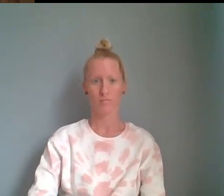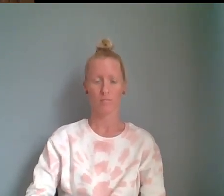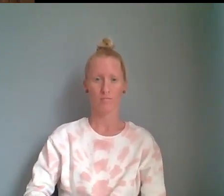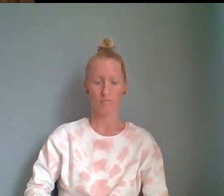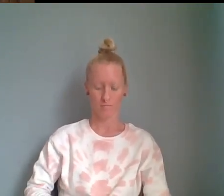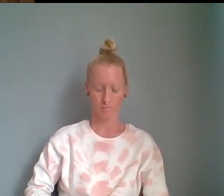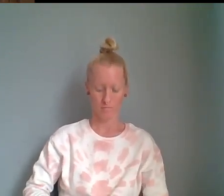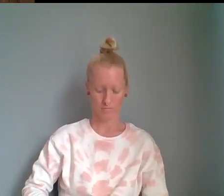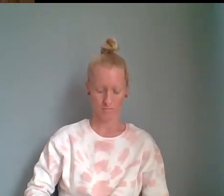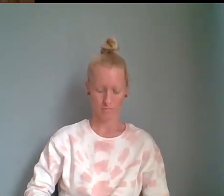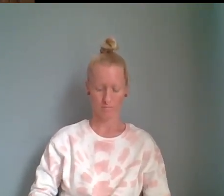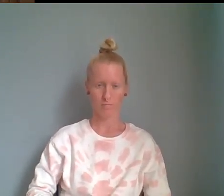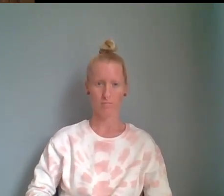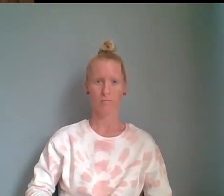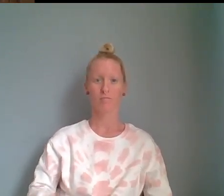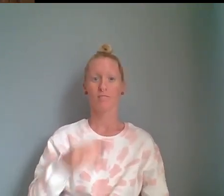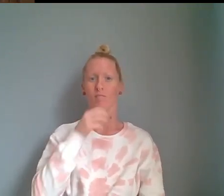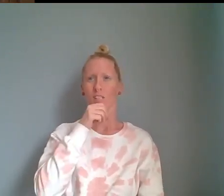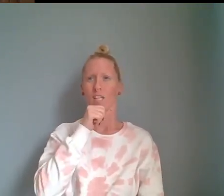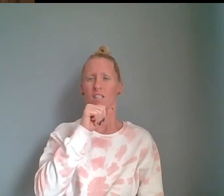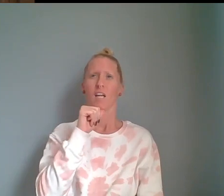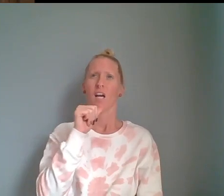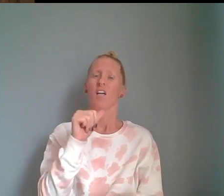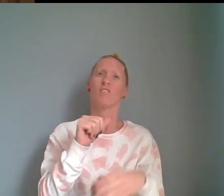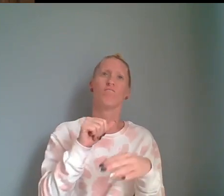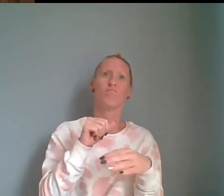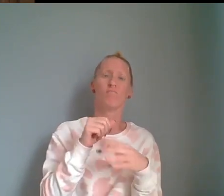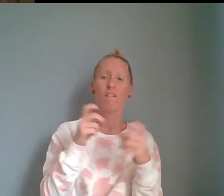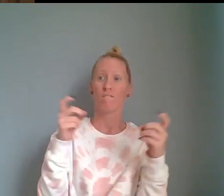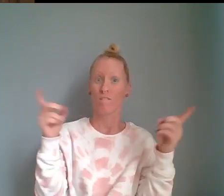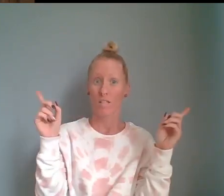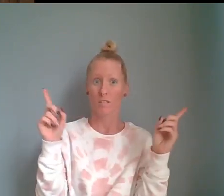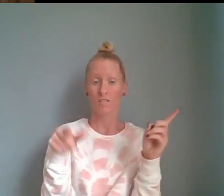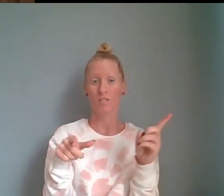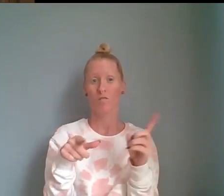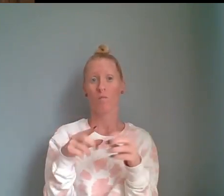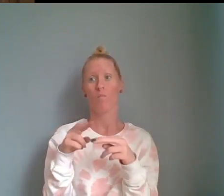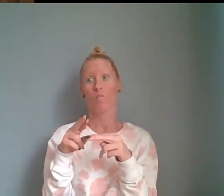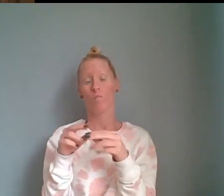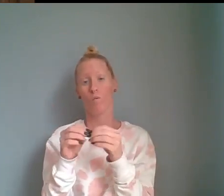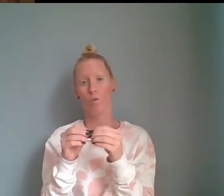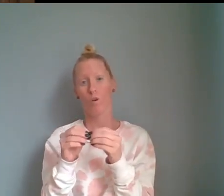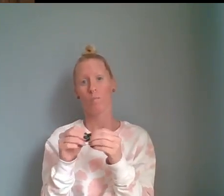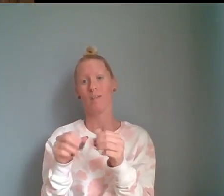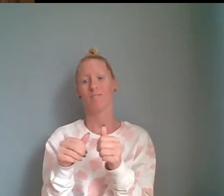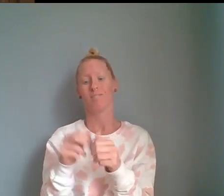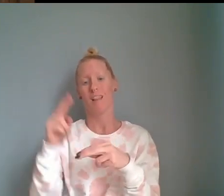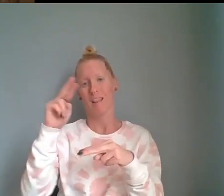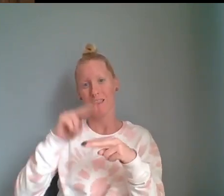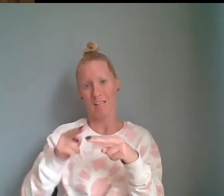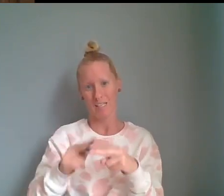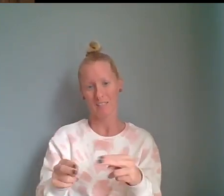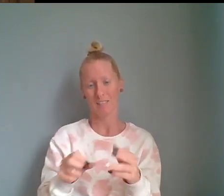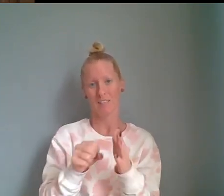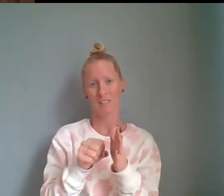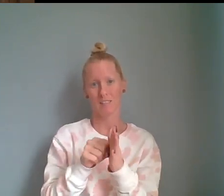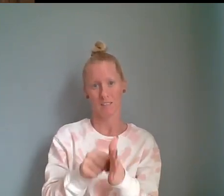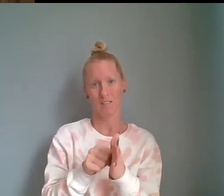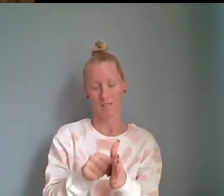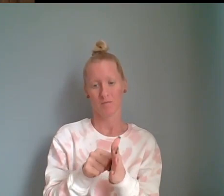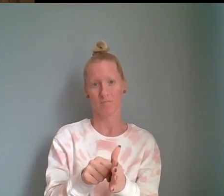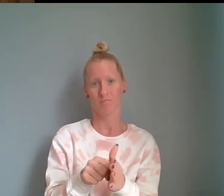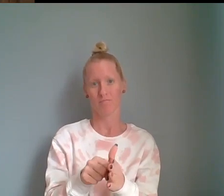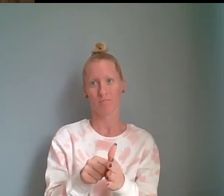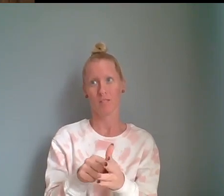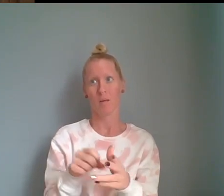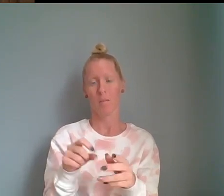old style antidepressants, but they have fewer side effects and they tend to be easier for people to tolerate. More recently,